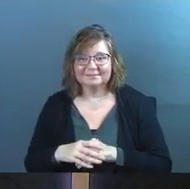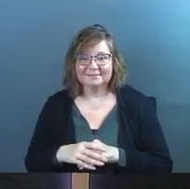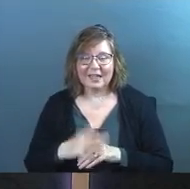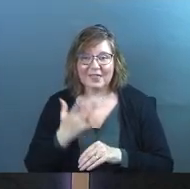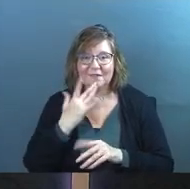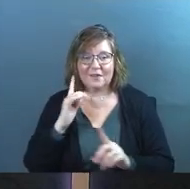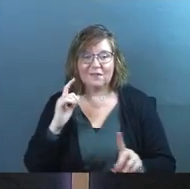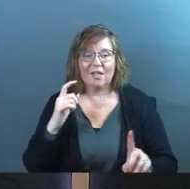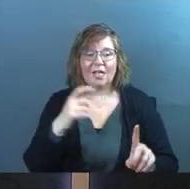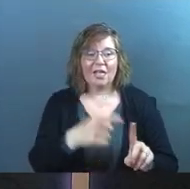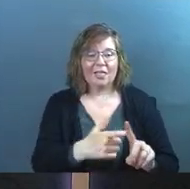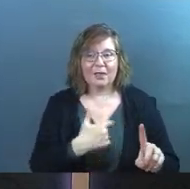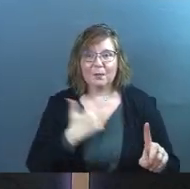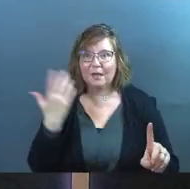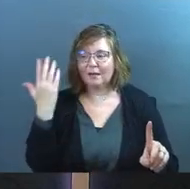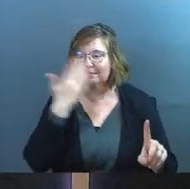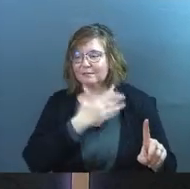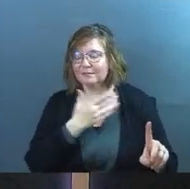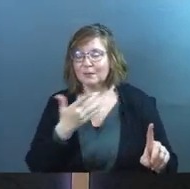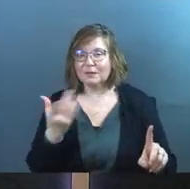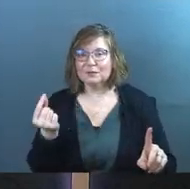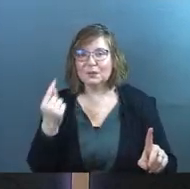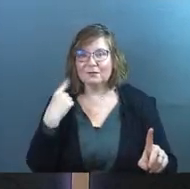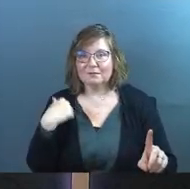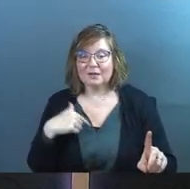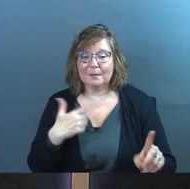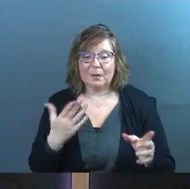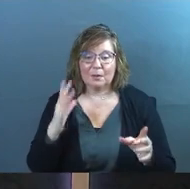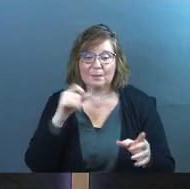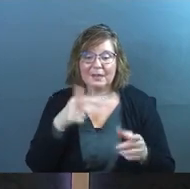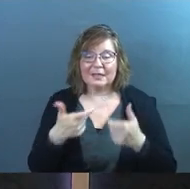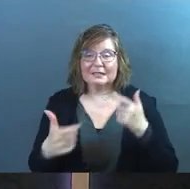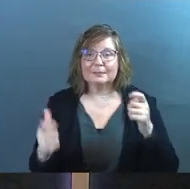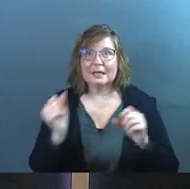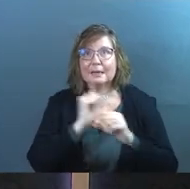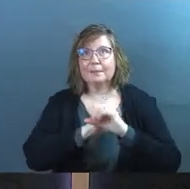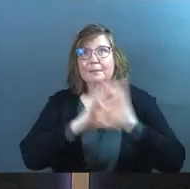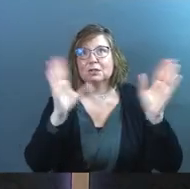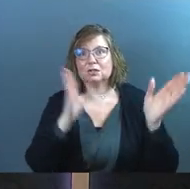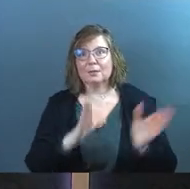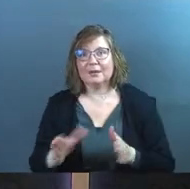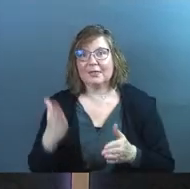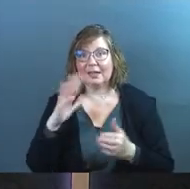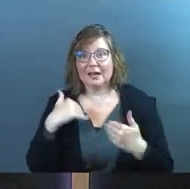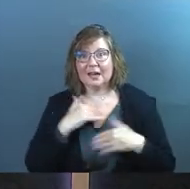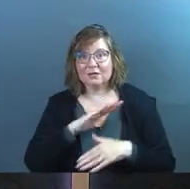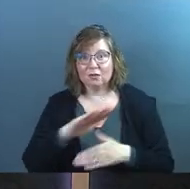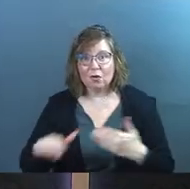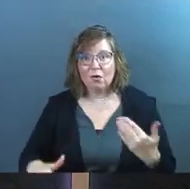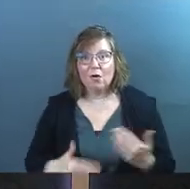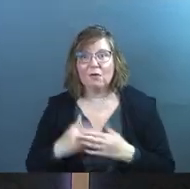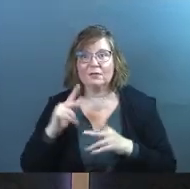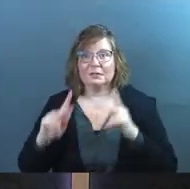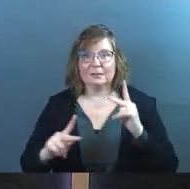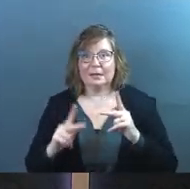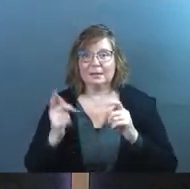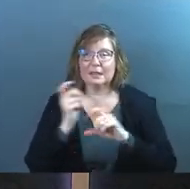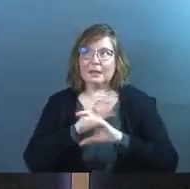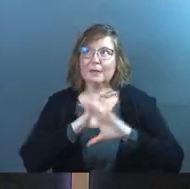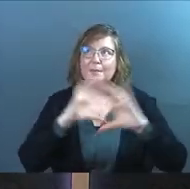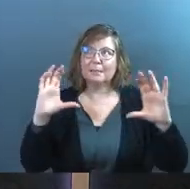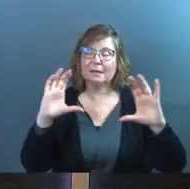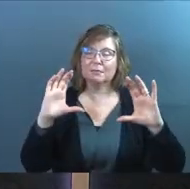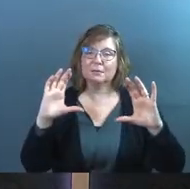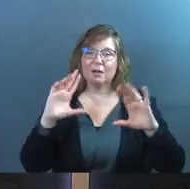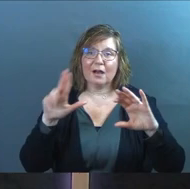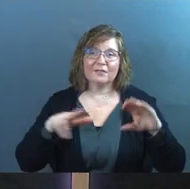favor he's pouring on other people. Maybe we're missing out on this big picture plan that God has for all his people and the big picture nature